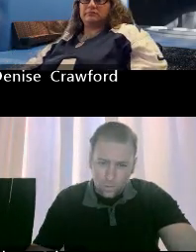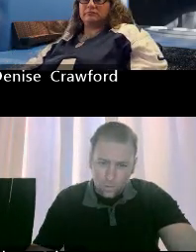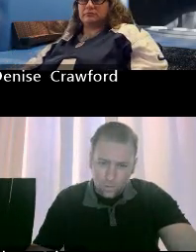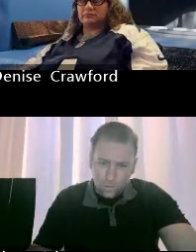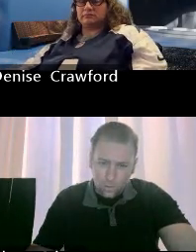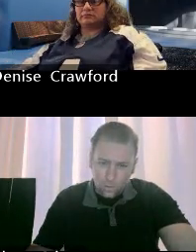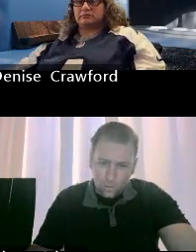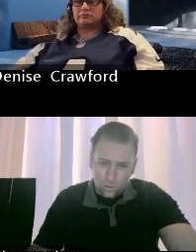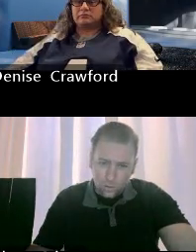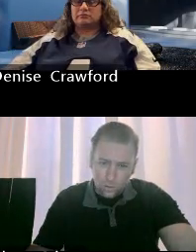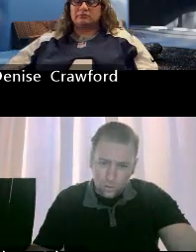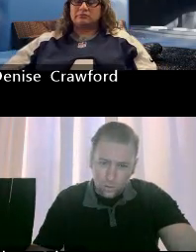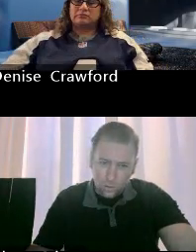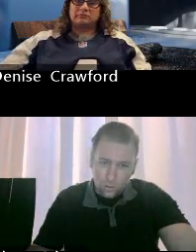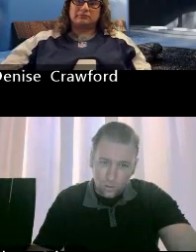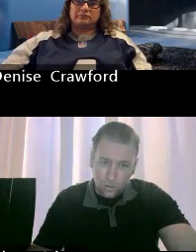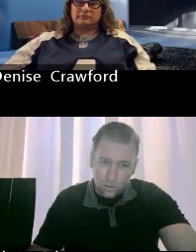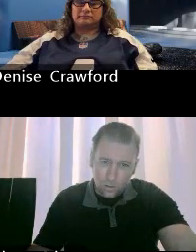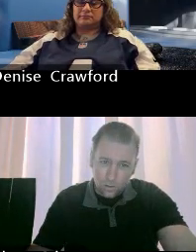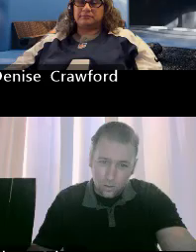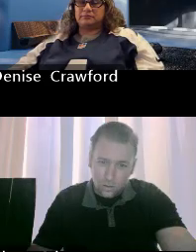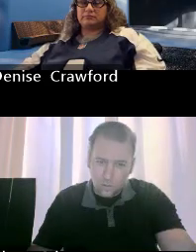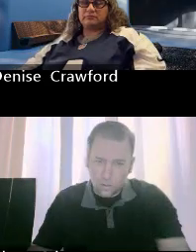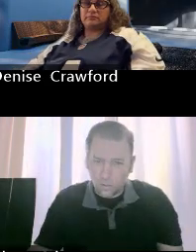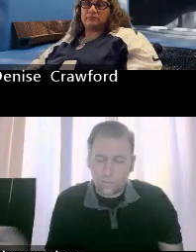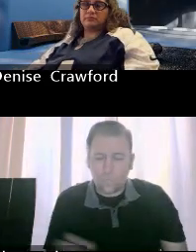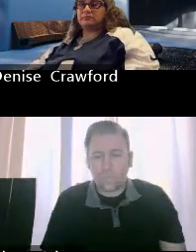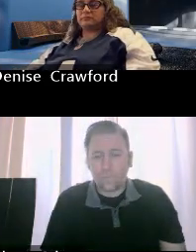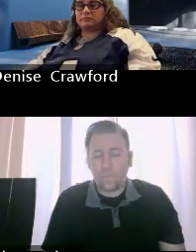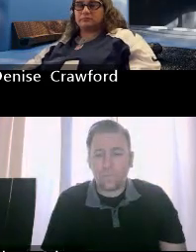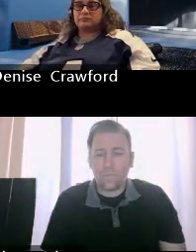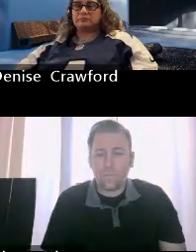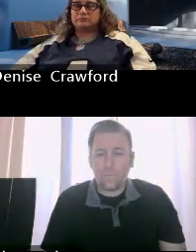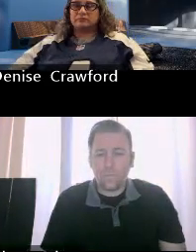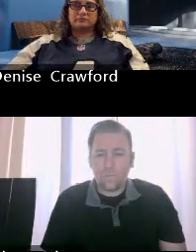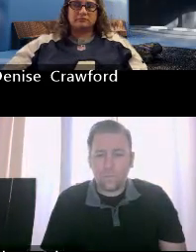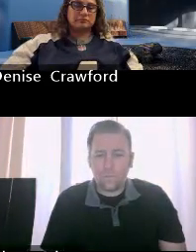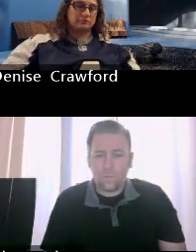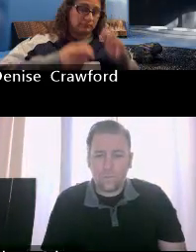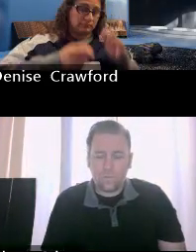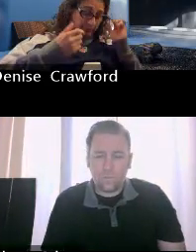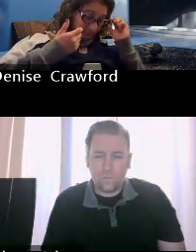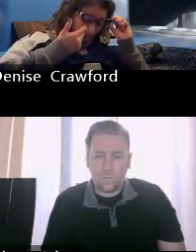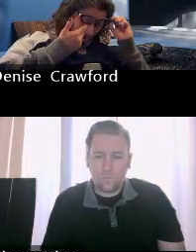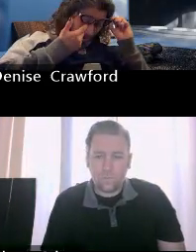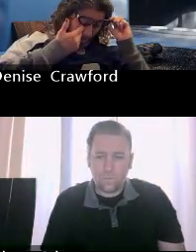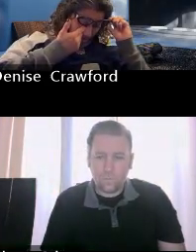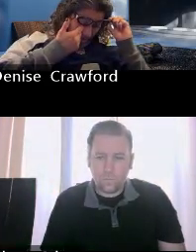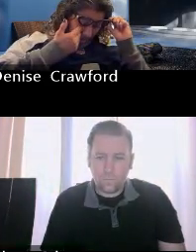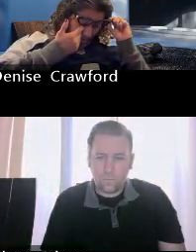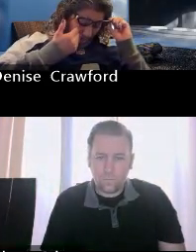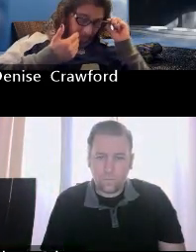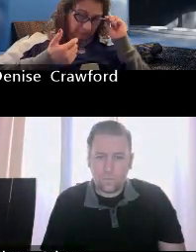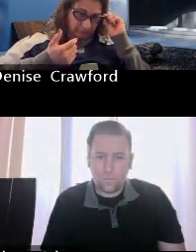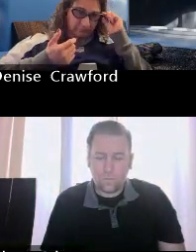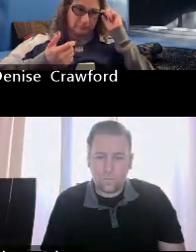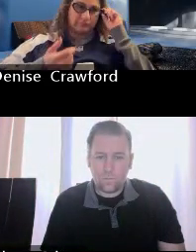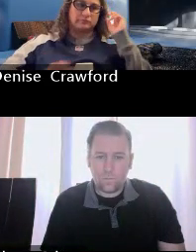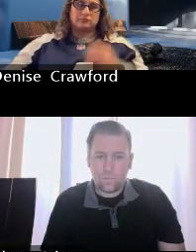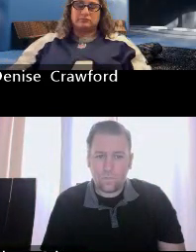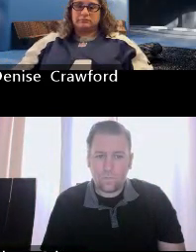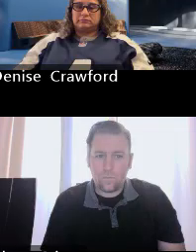worker, excuse me, and a certified professional of healthcare quality, which is a wonderful skill set. She's got a